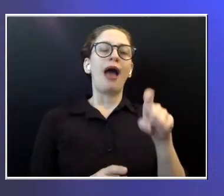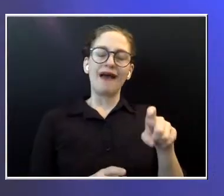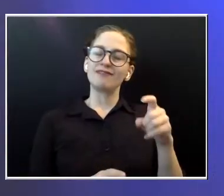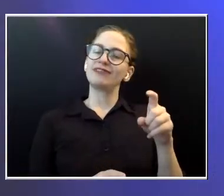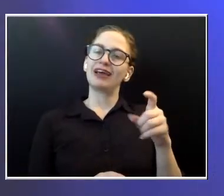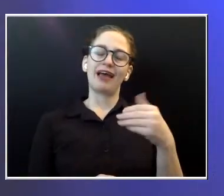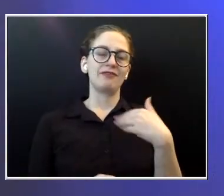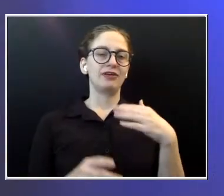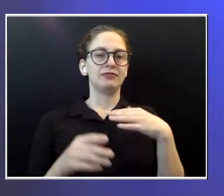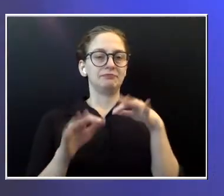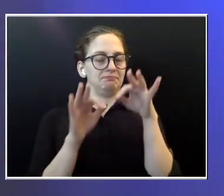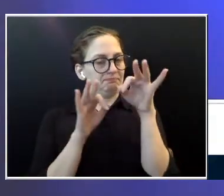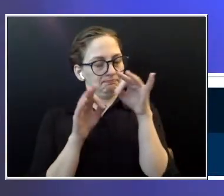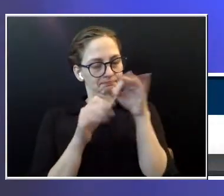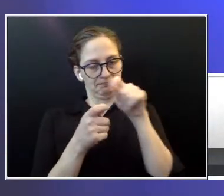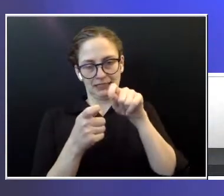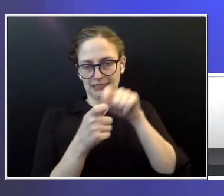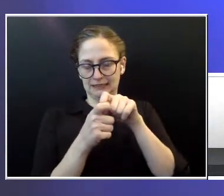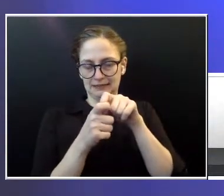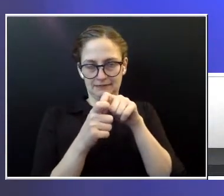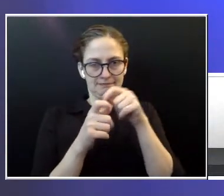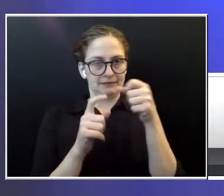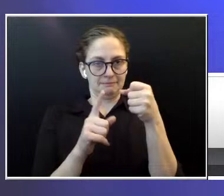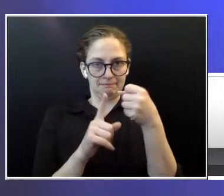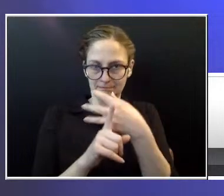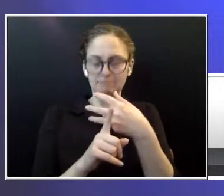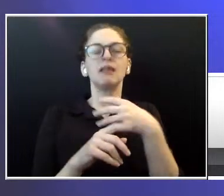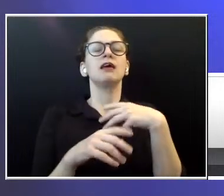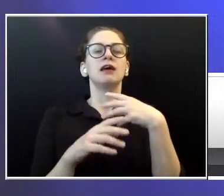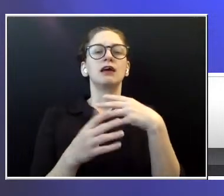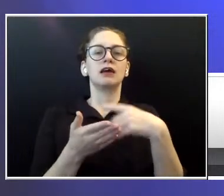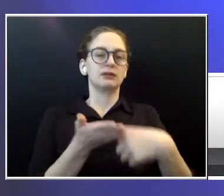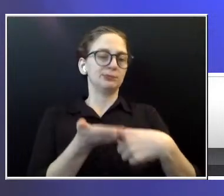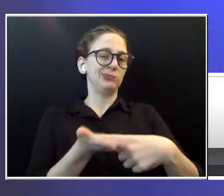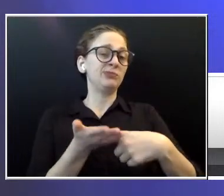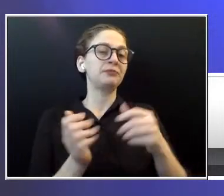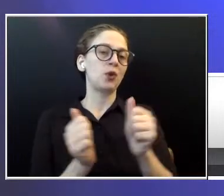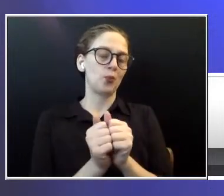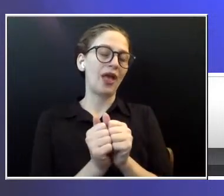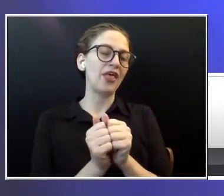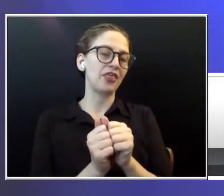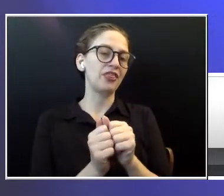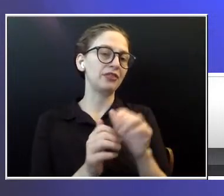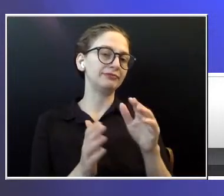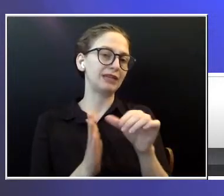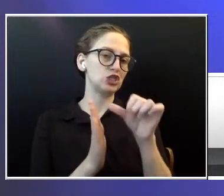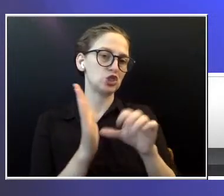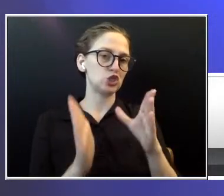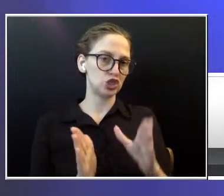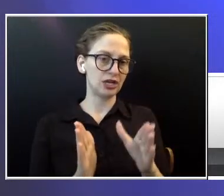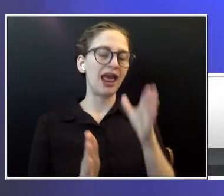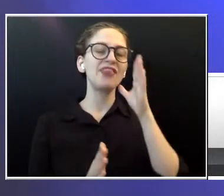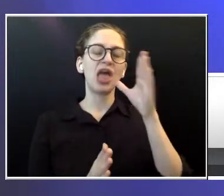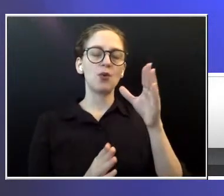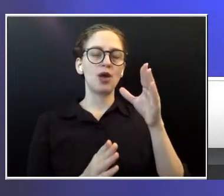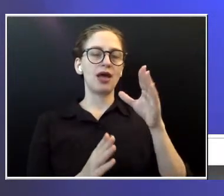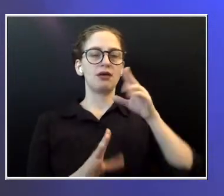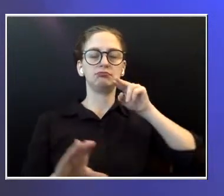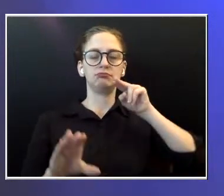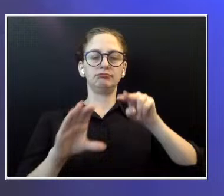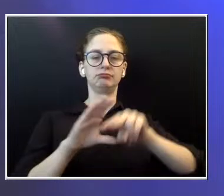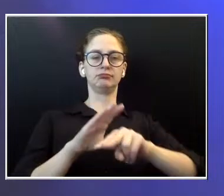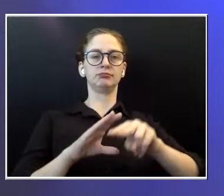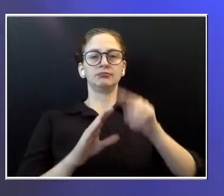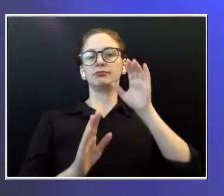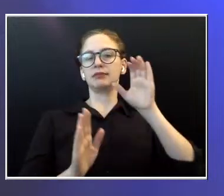microvascular plastic surgeons, and they do imaging ahead of time with a CTA. So they got to look at the blood vessels that supply that belly fat, because if